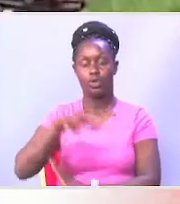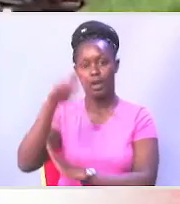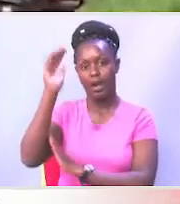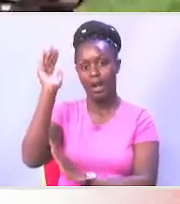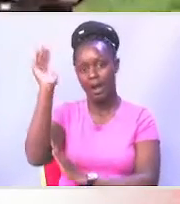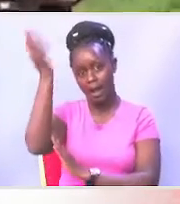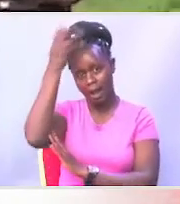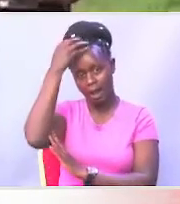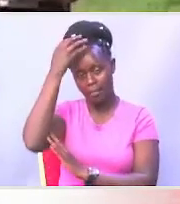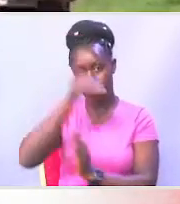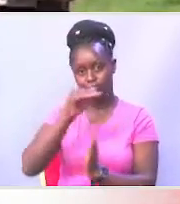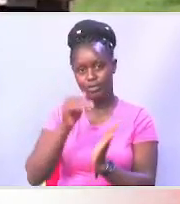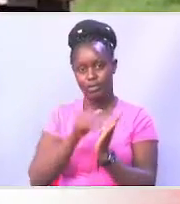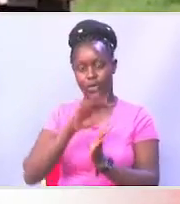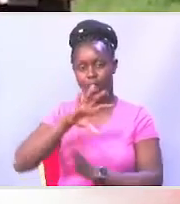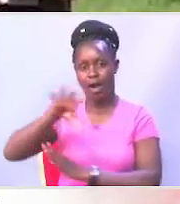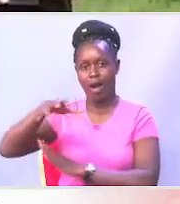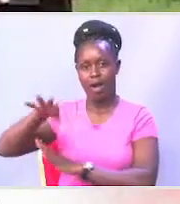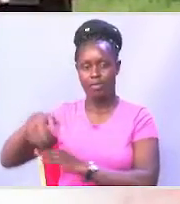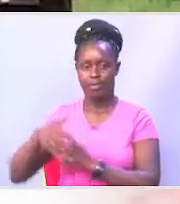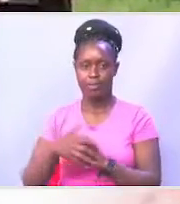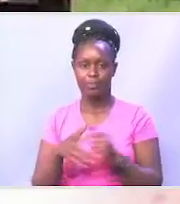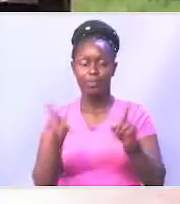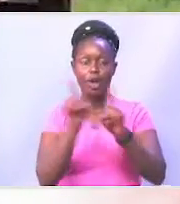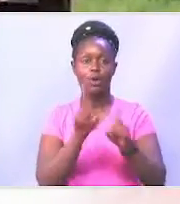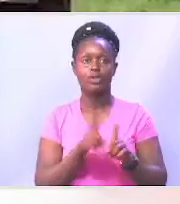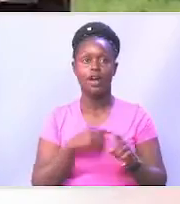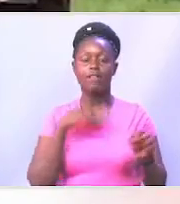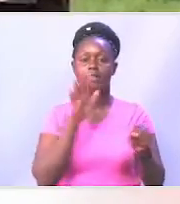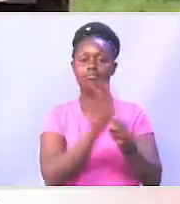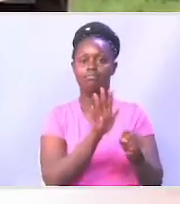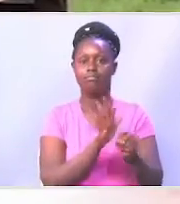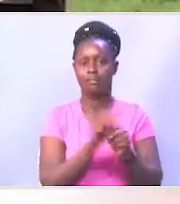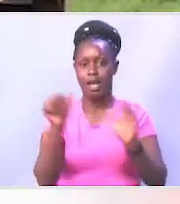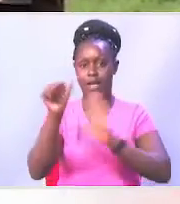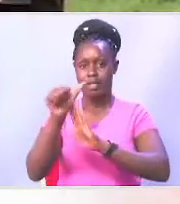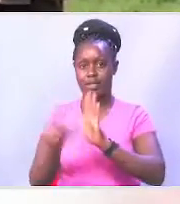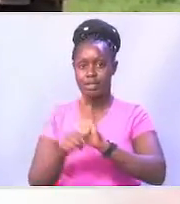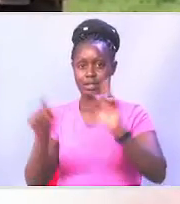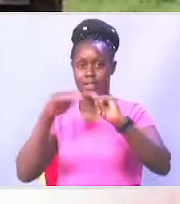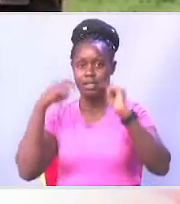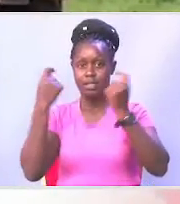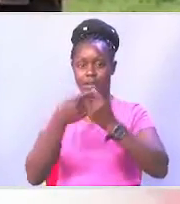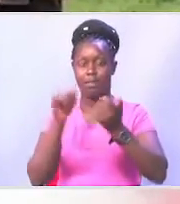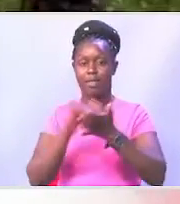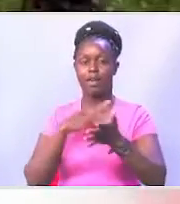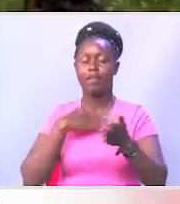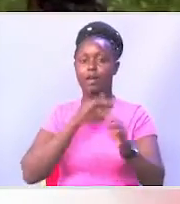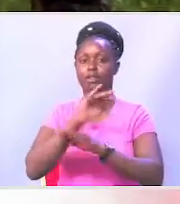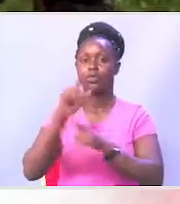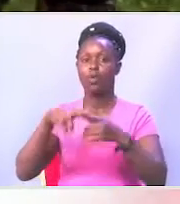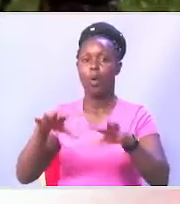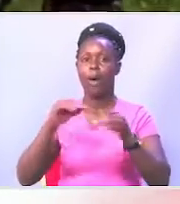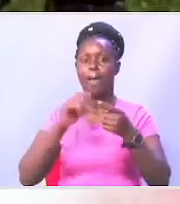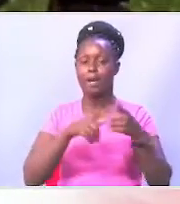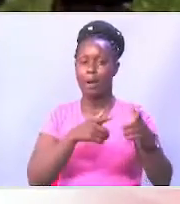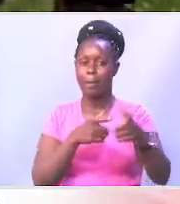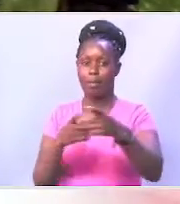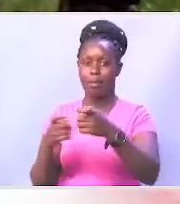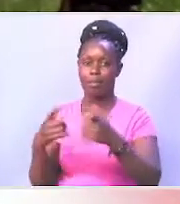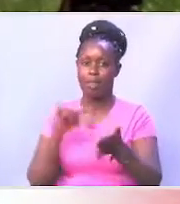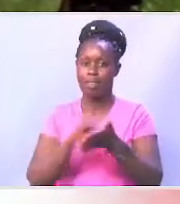sub-county. As a multi-agency team moves in to mop up illegal firearms in the area, residents in the disturbed